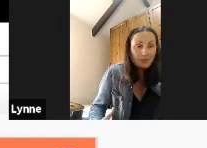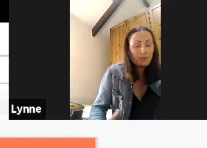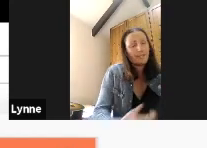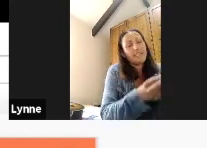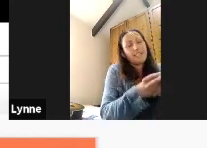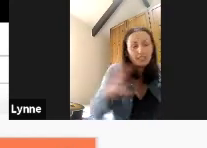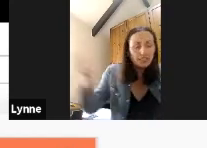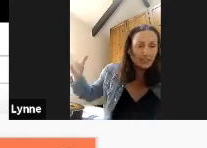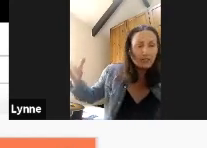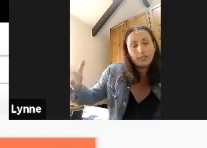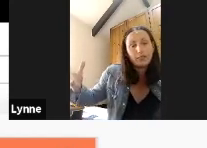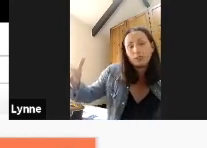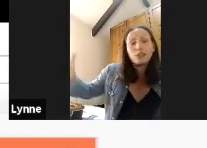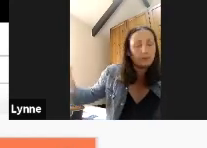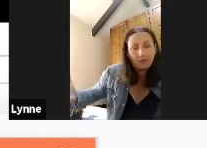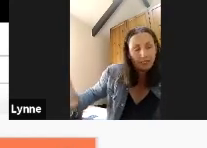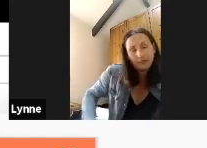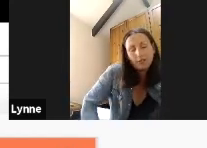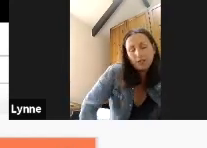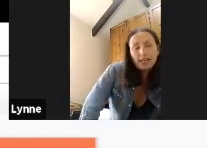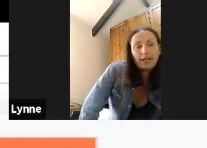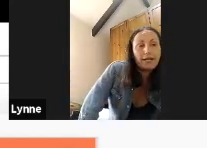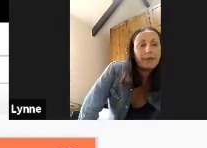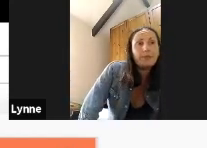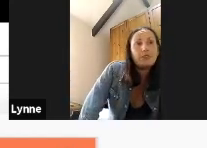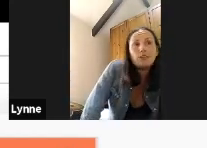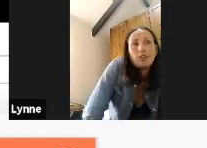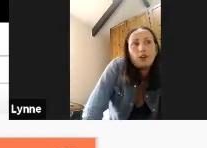to the software, it's actually on a global scale.